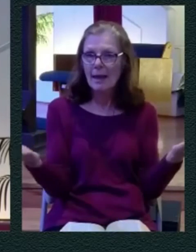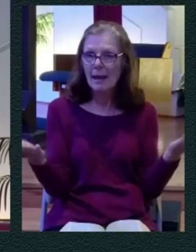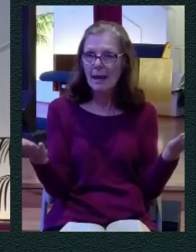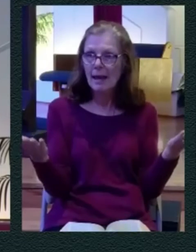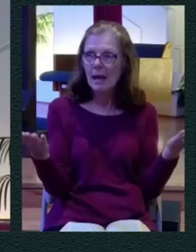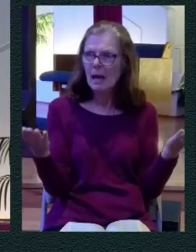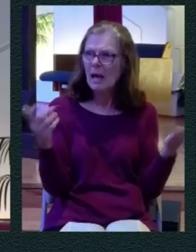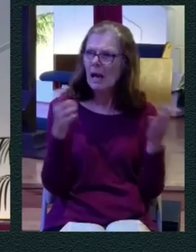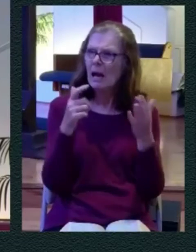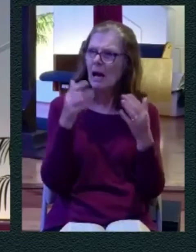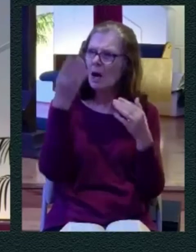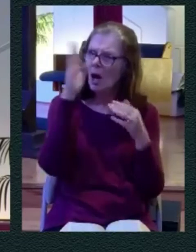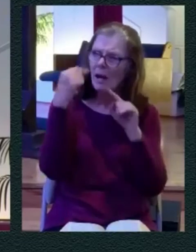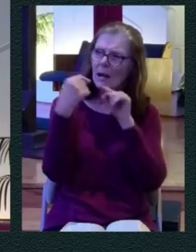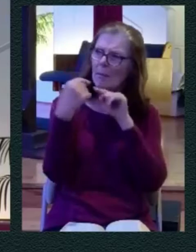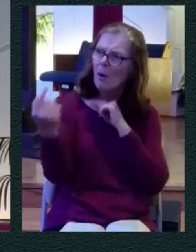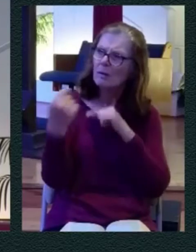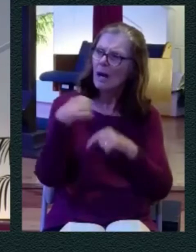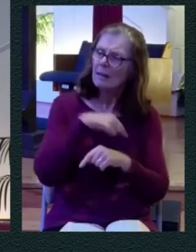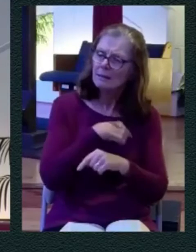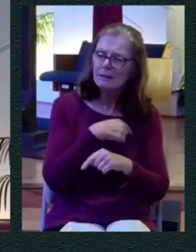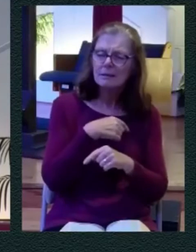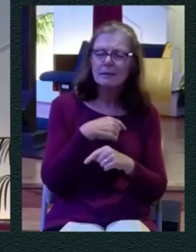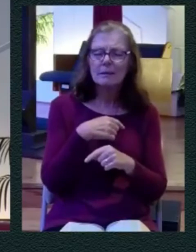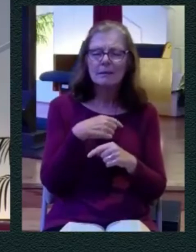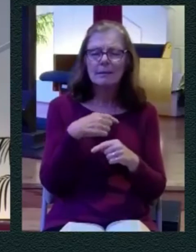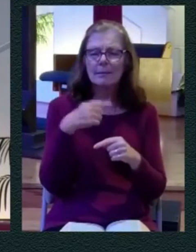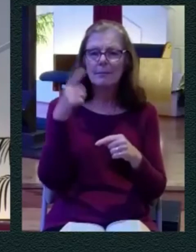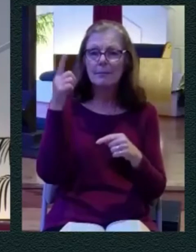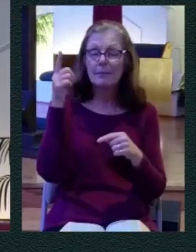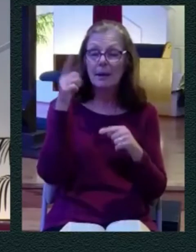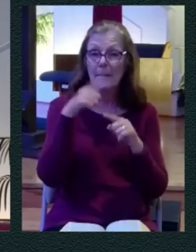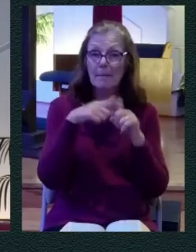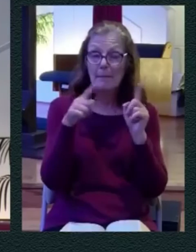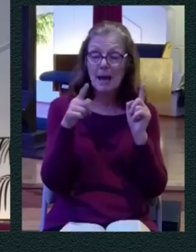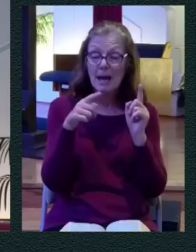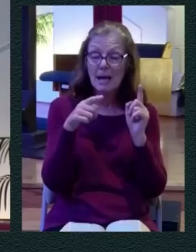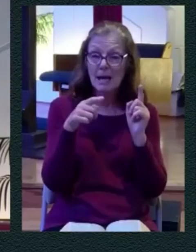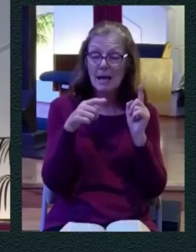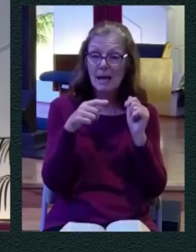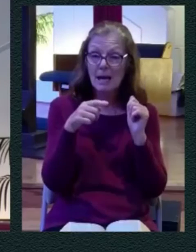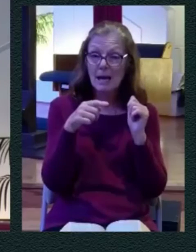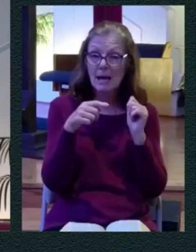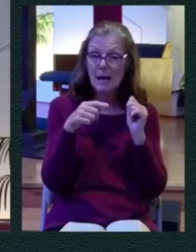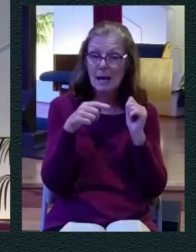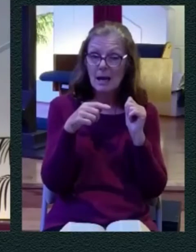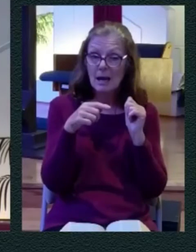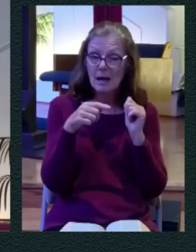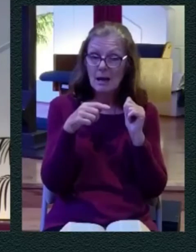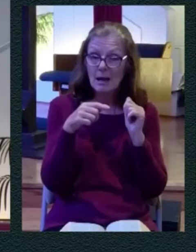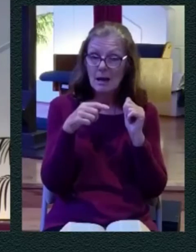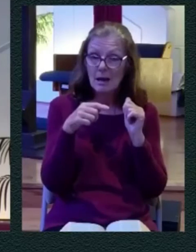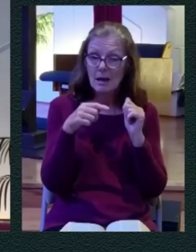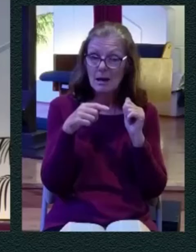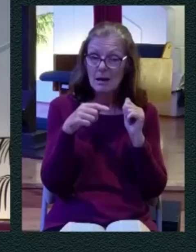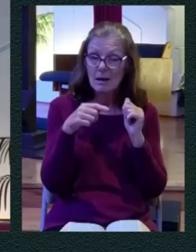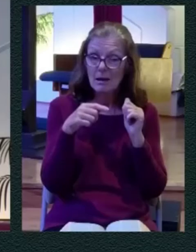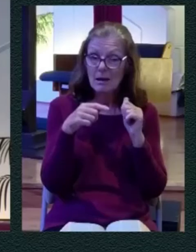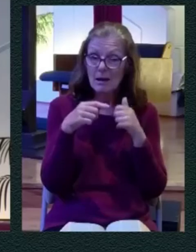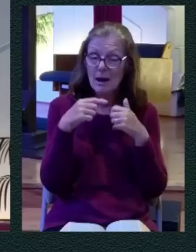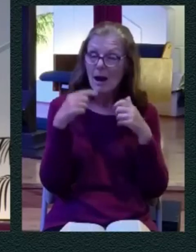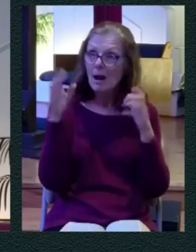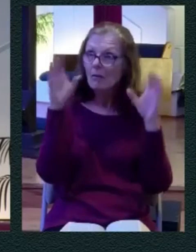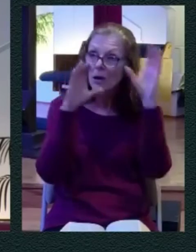God. This pursuit of God. This vigorous and even heavy-handed pursuit of God